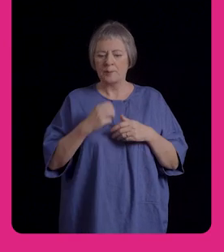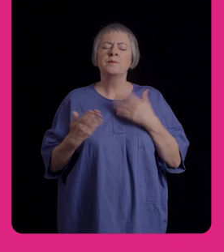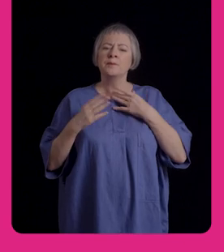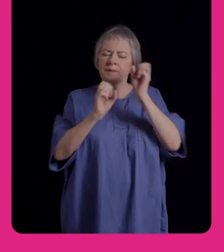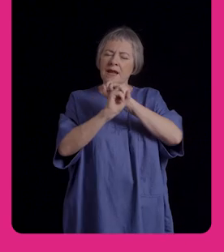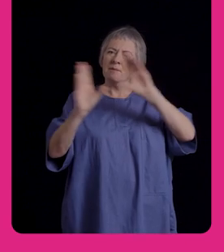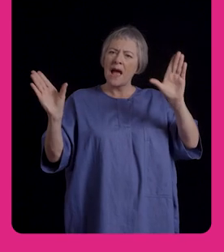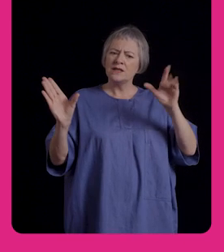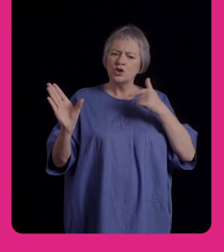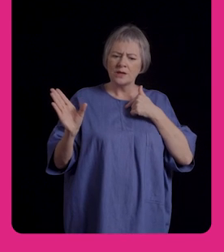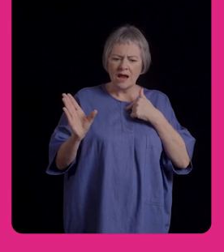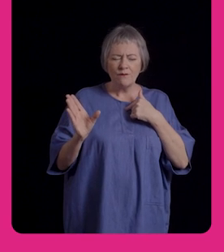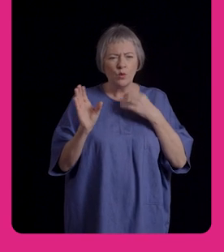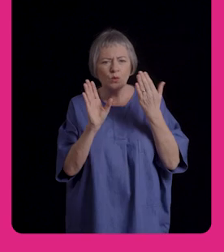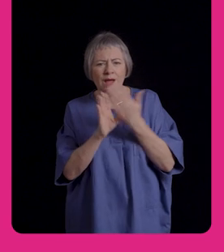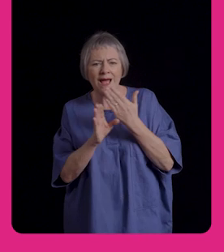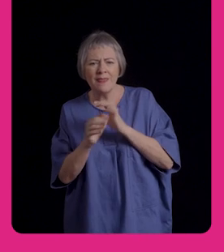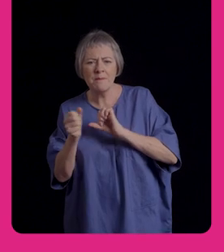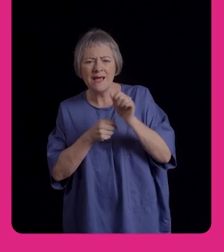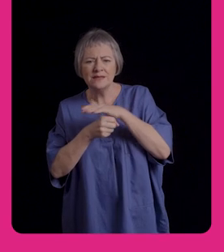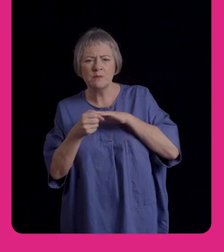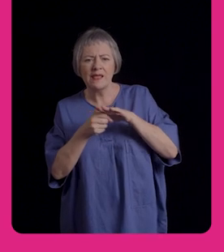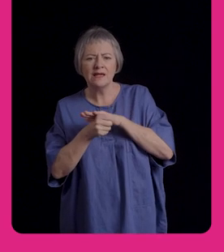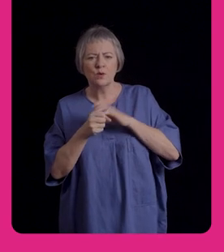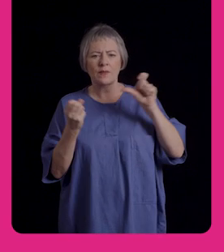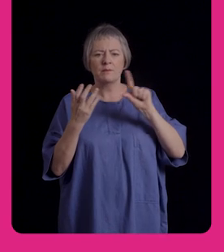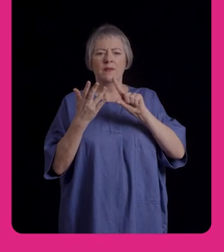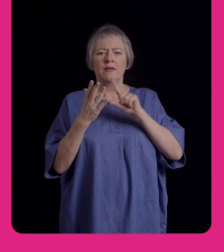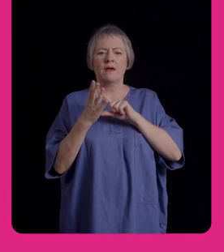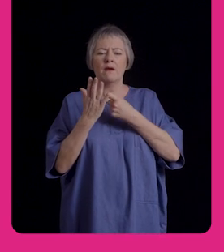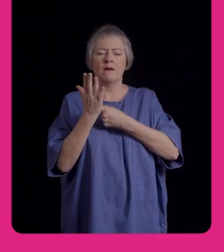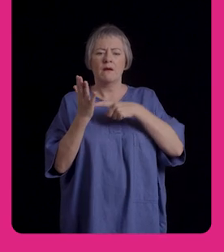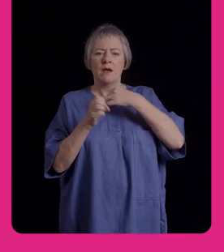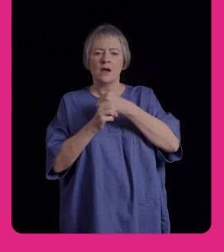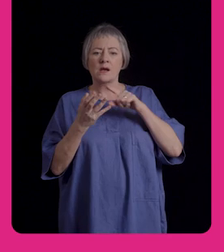Well, I imagine if we want to hide, the best place to do would be the cargo hold. So.